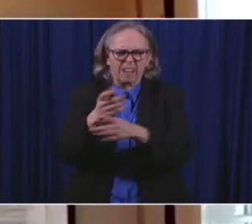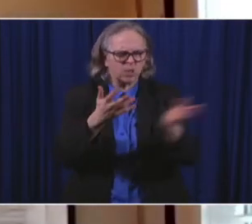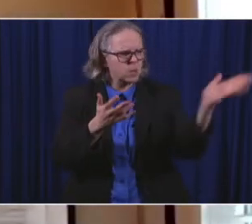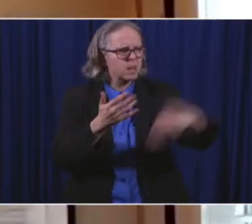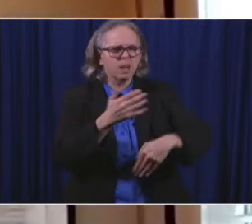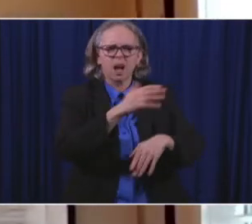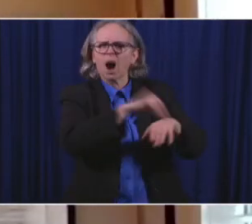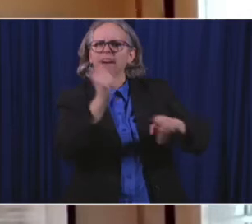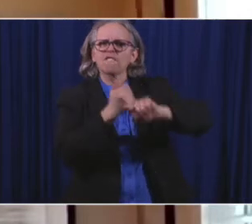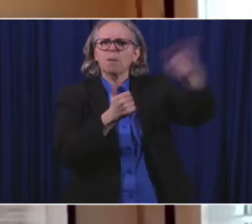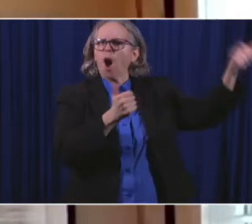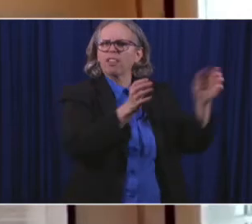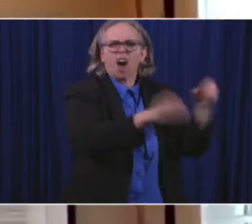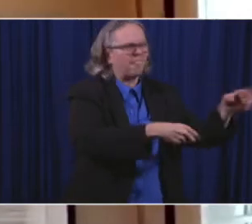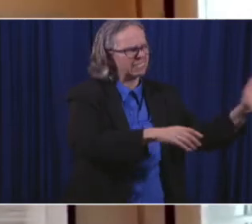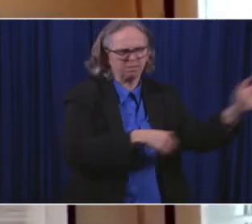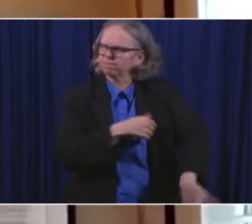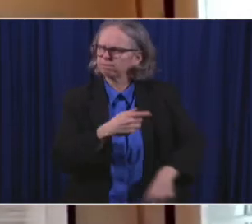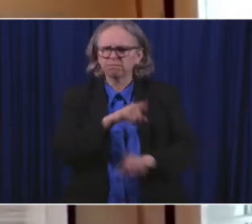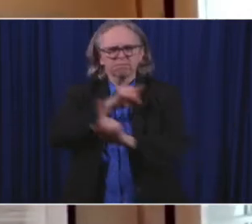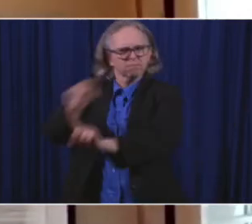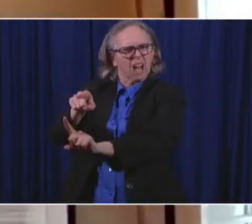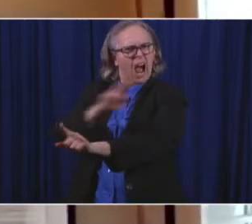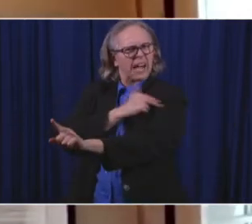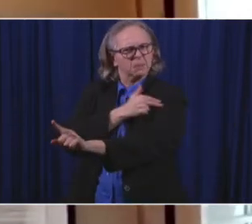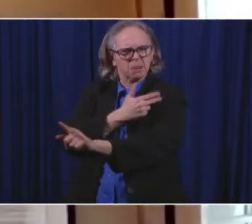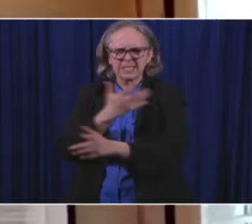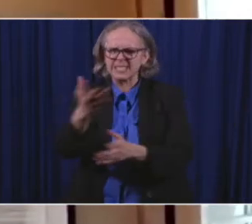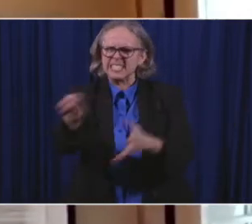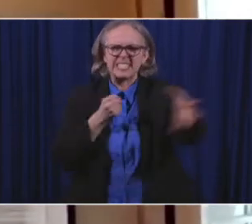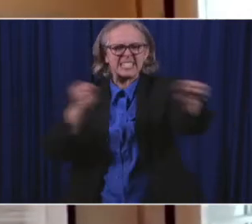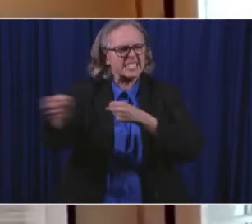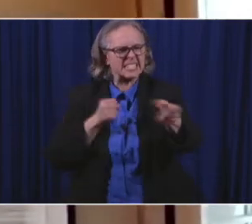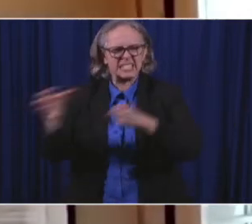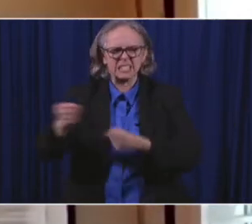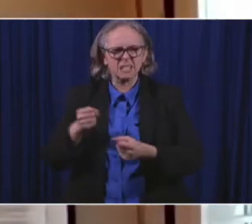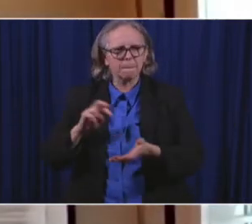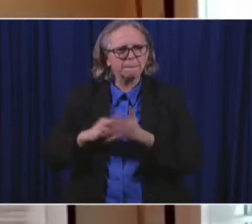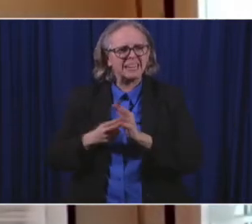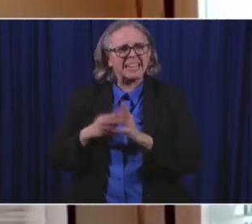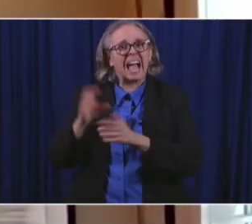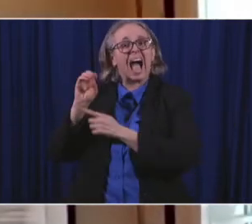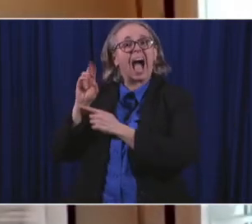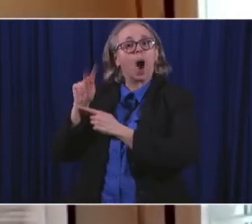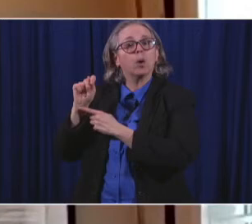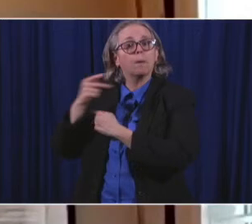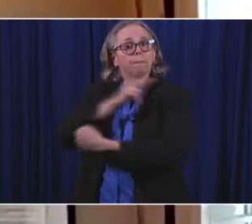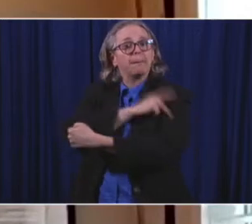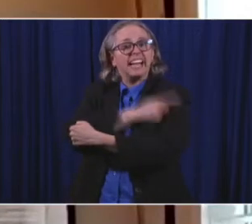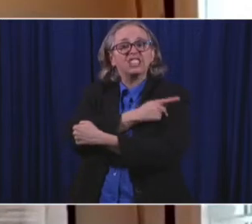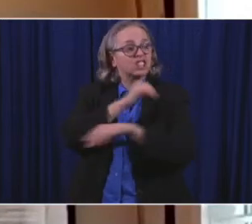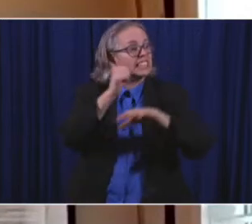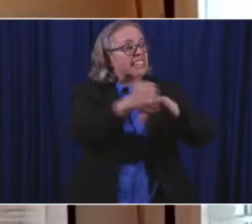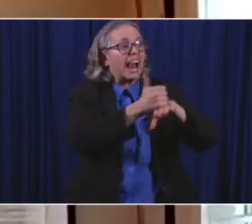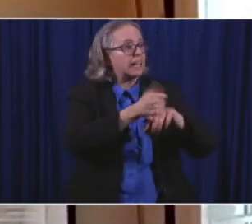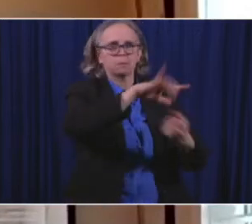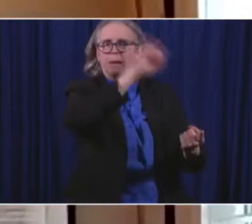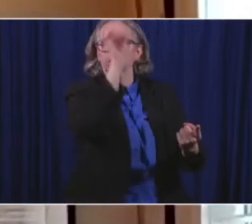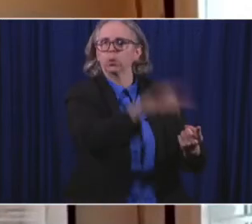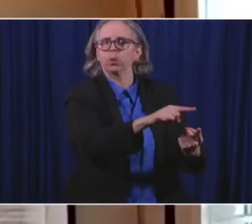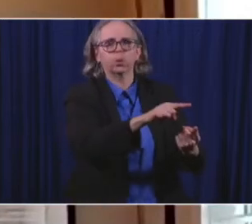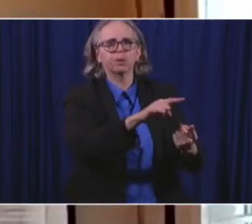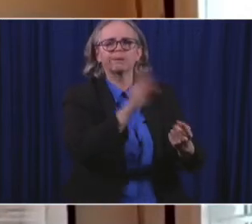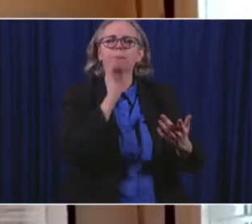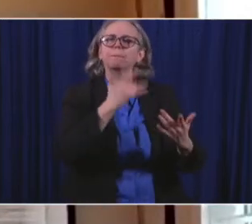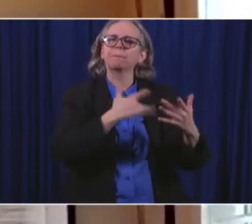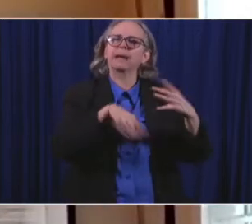helping with outpatient care and keeping our primary care services open.